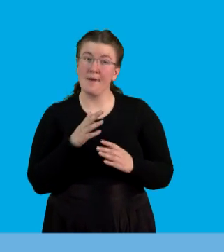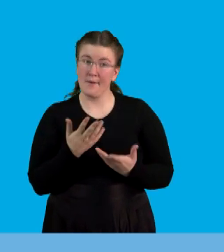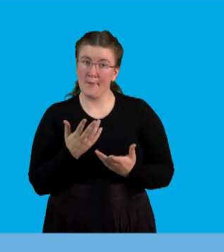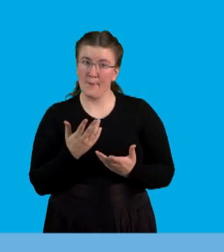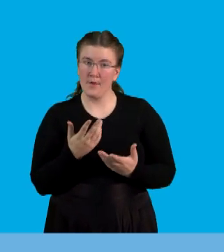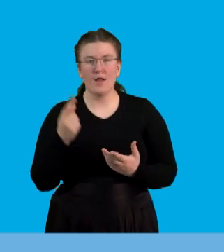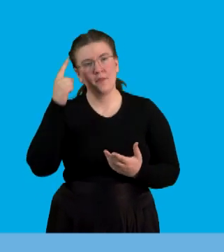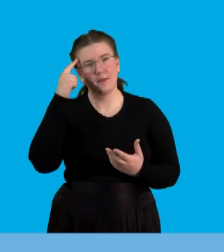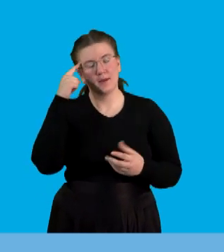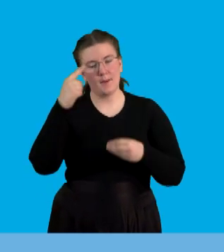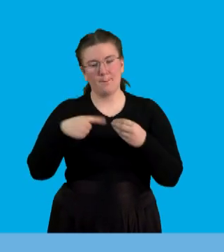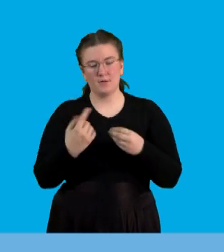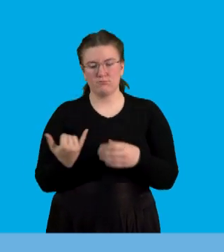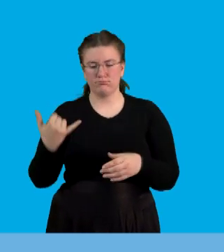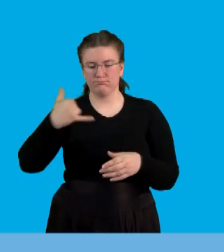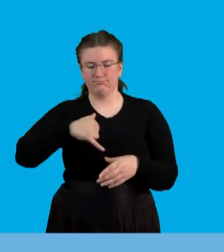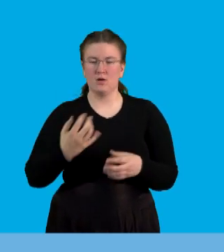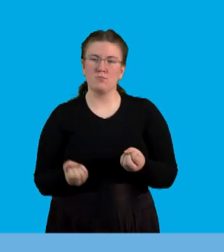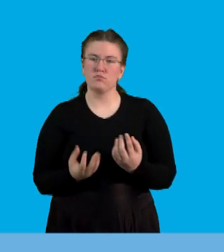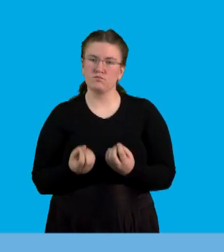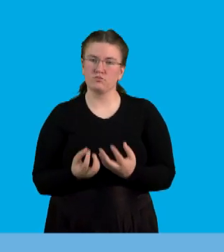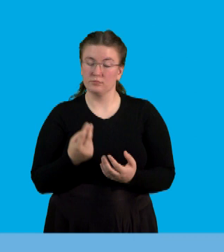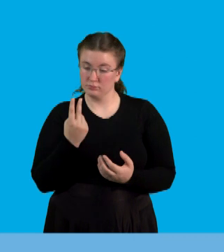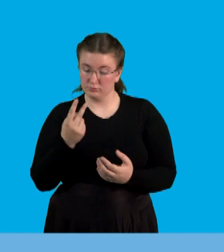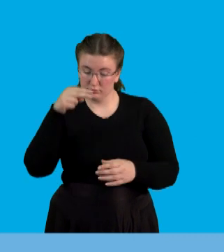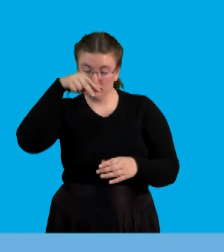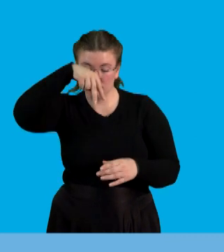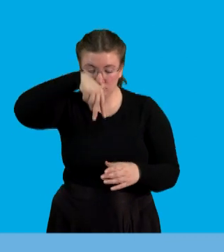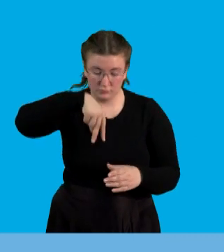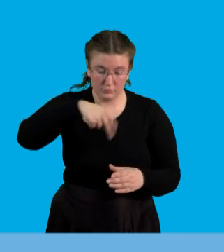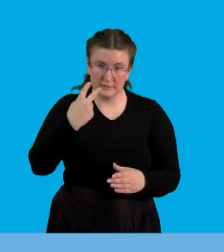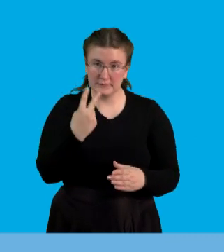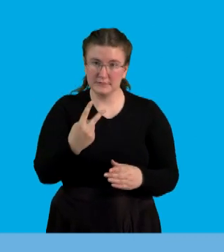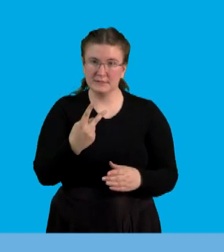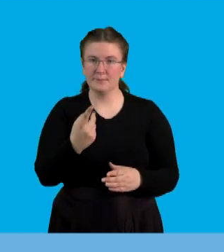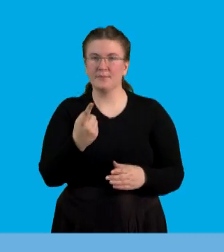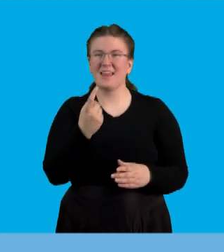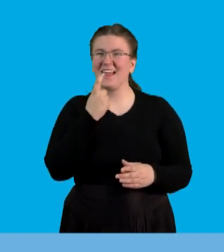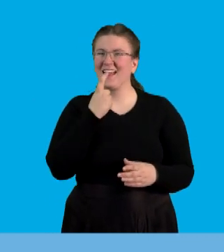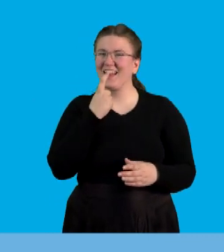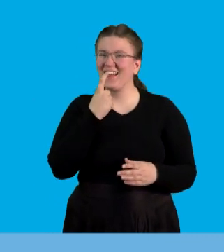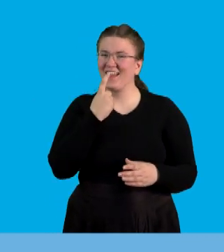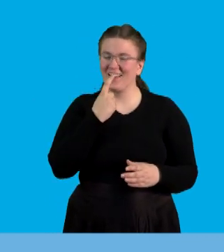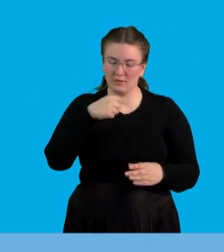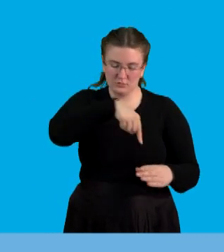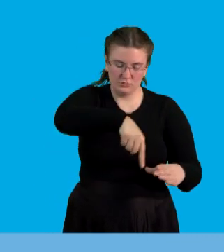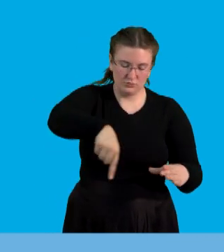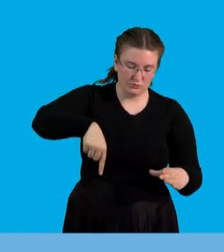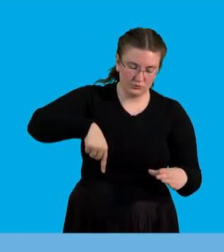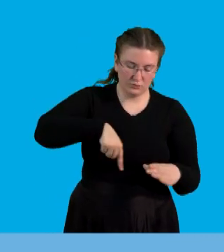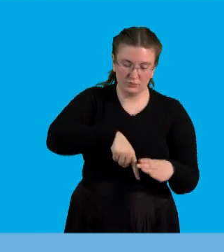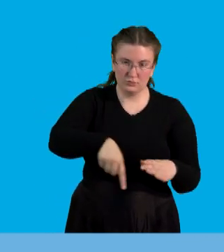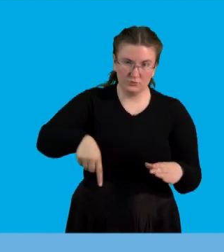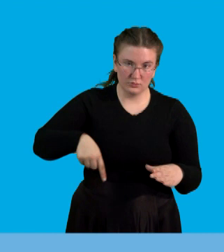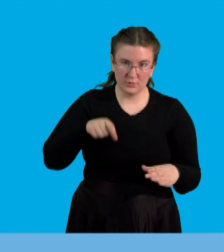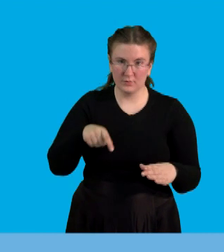be useful? We need to think now about a kettle. If you look inside the kettle, you will see this large metal coil, and this